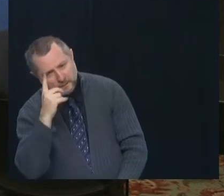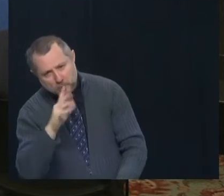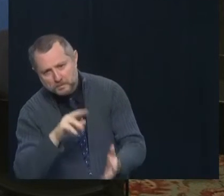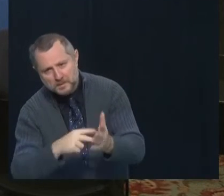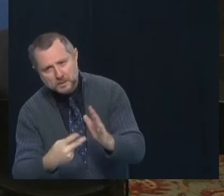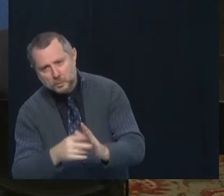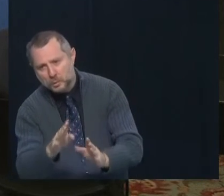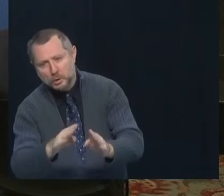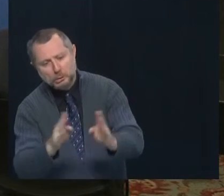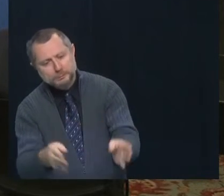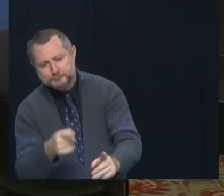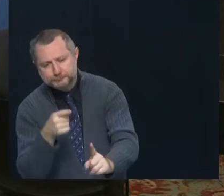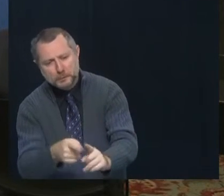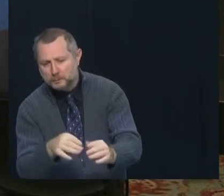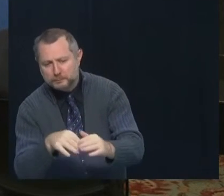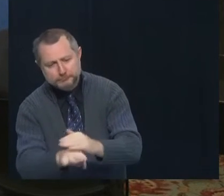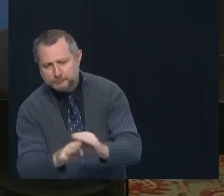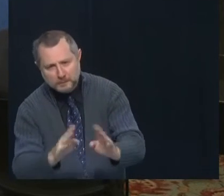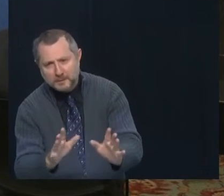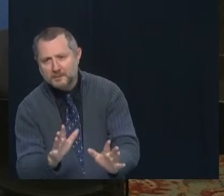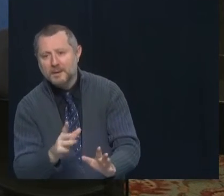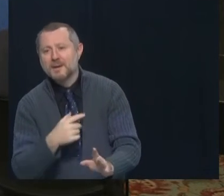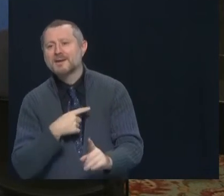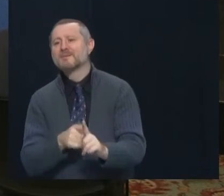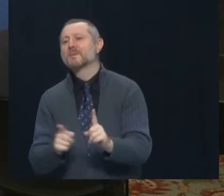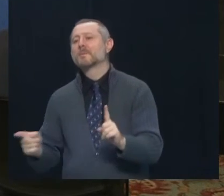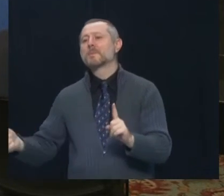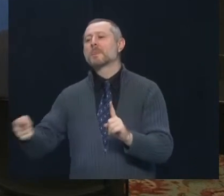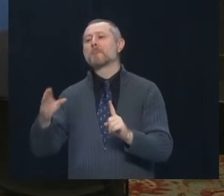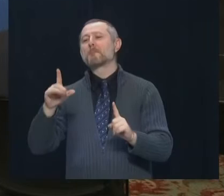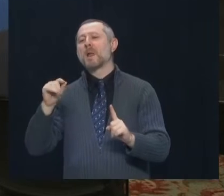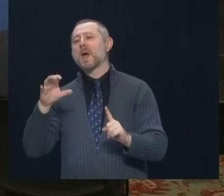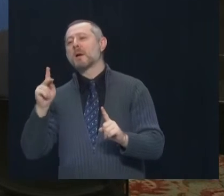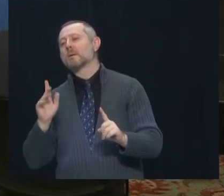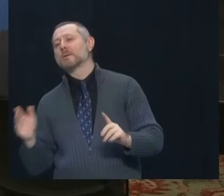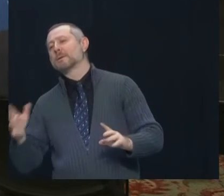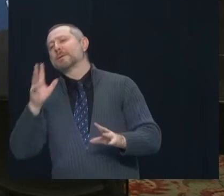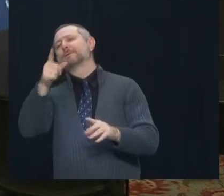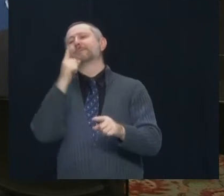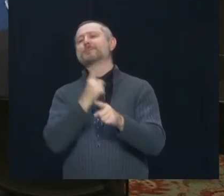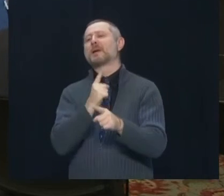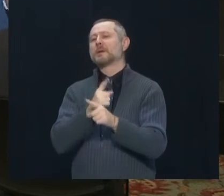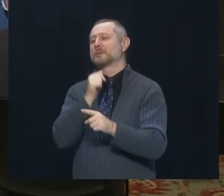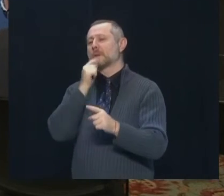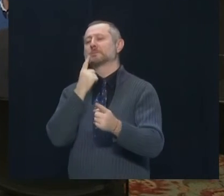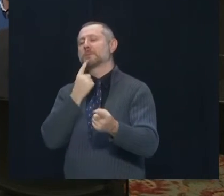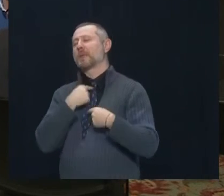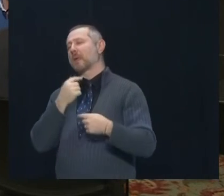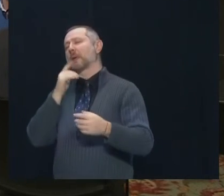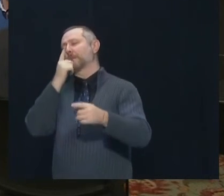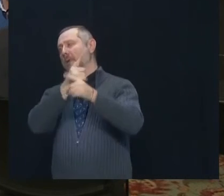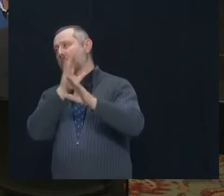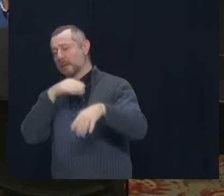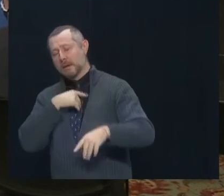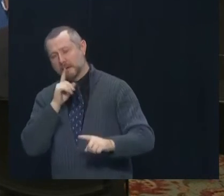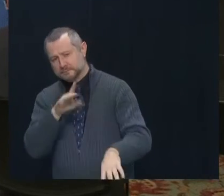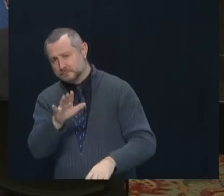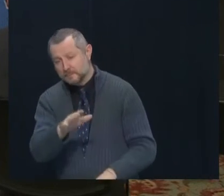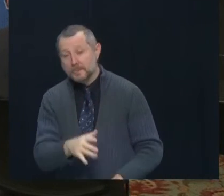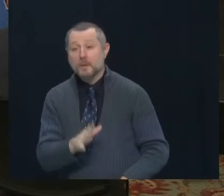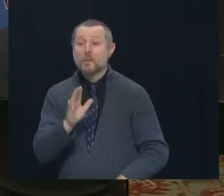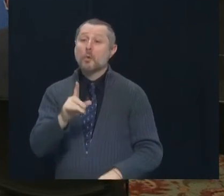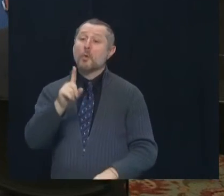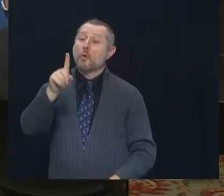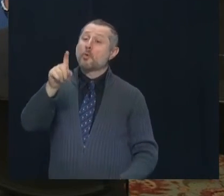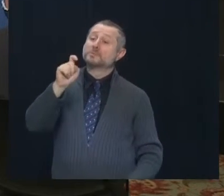I certainly hope But that. it's just down the block, and I thought it was It convenient. would be convenient. Leaving that aside for a moment, so the 170,000 doses that